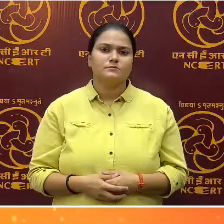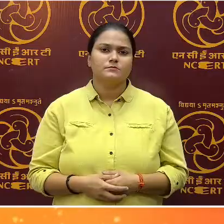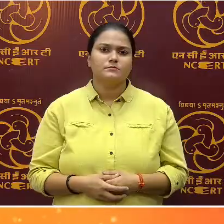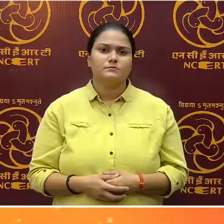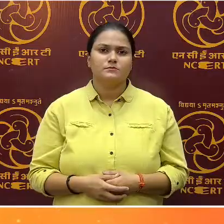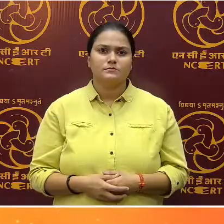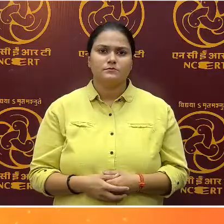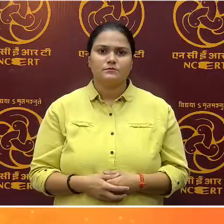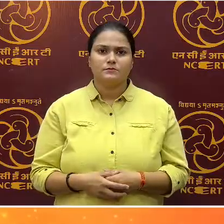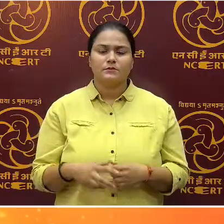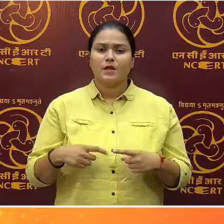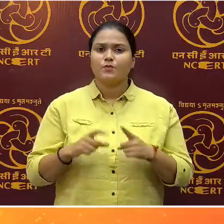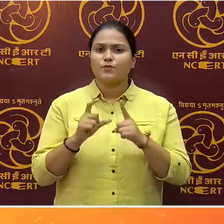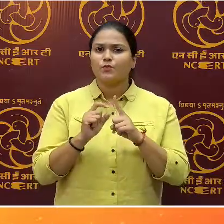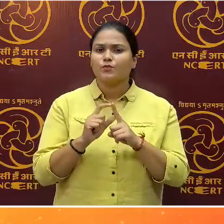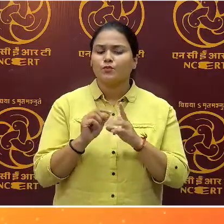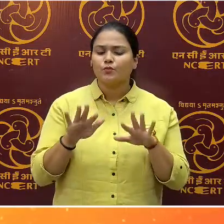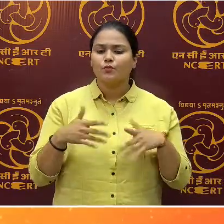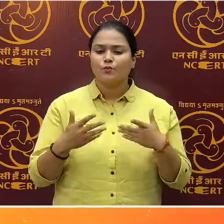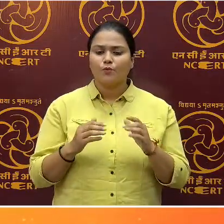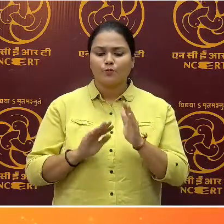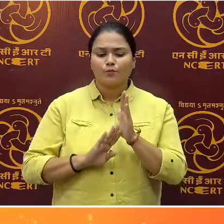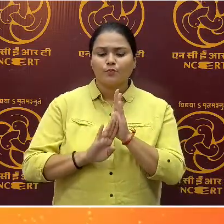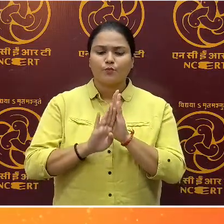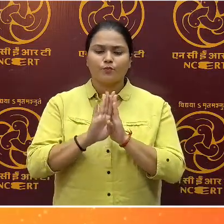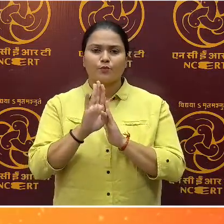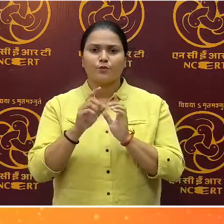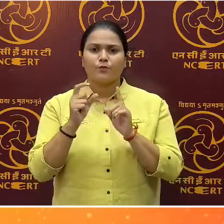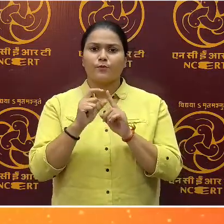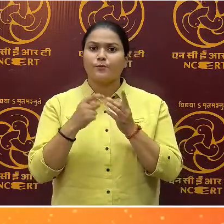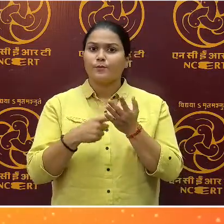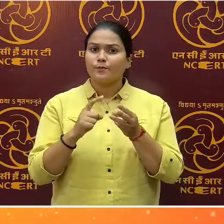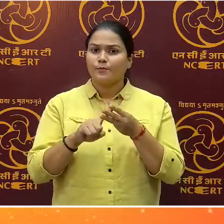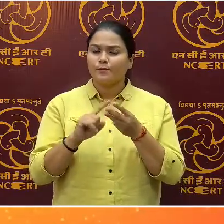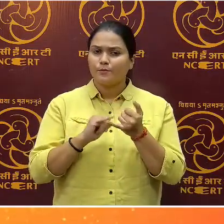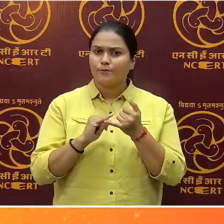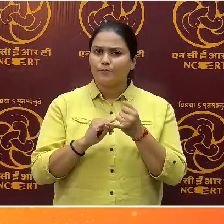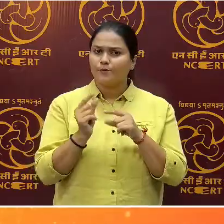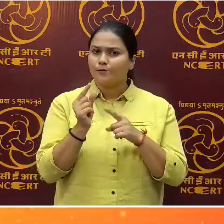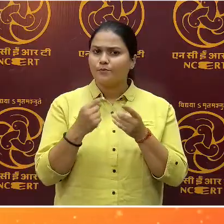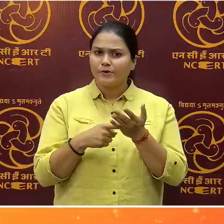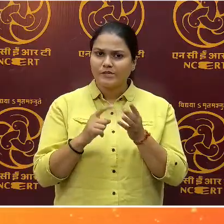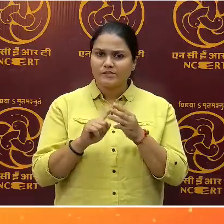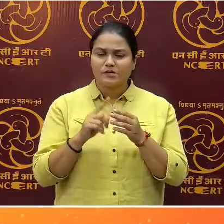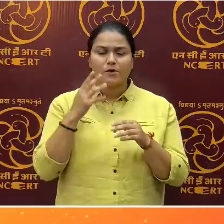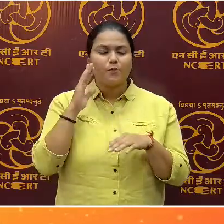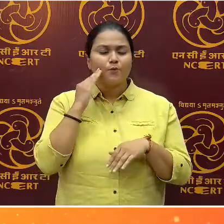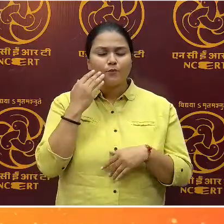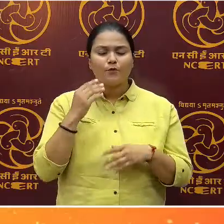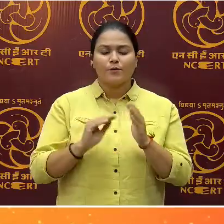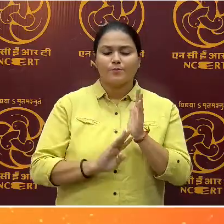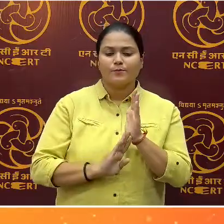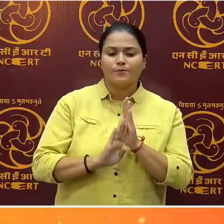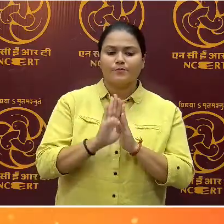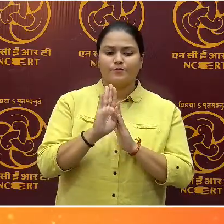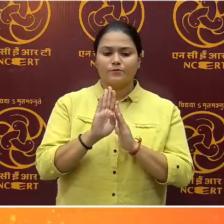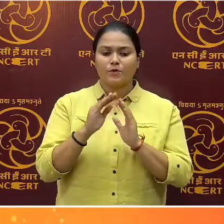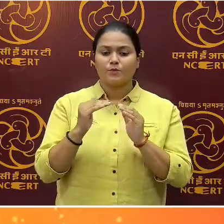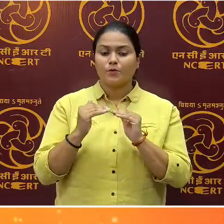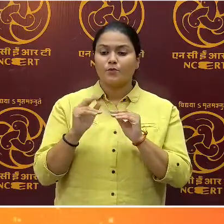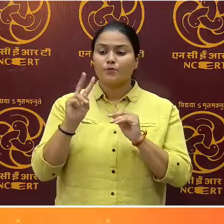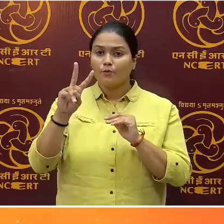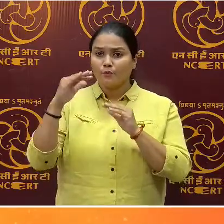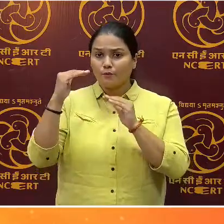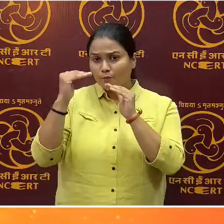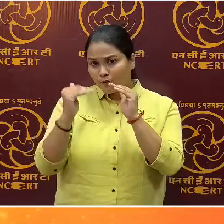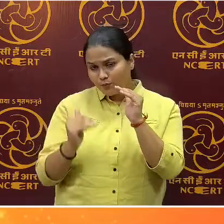exactly I need to do? I need to increase the pressure. So, when pressure increases, volume decreases. Now, coming